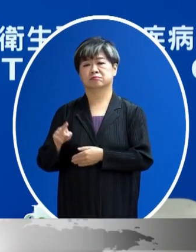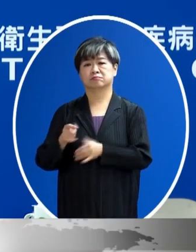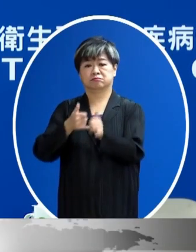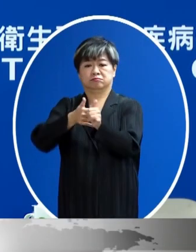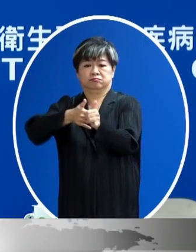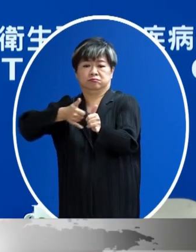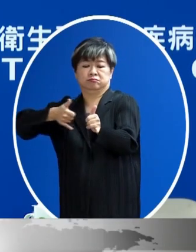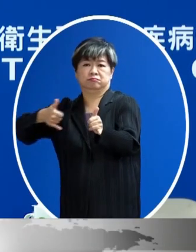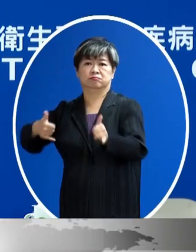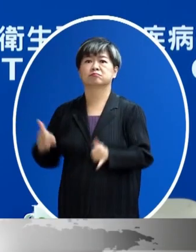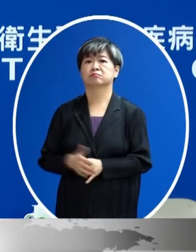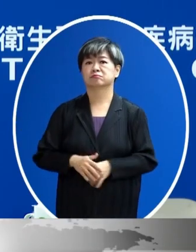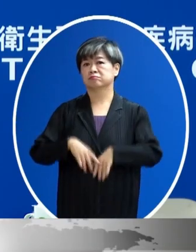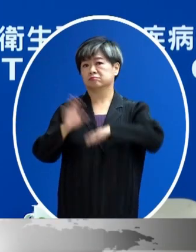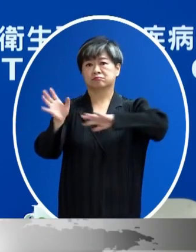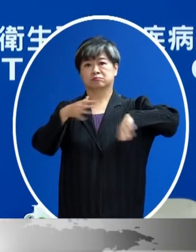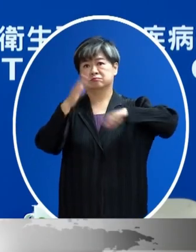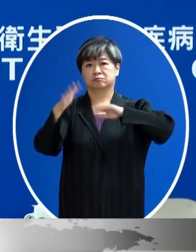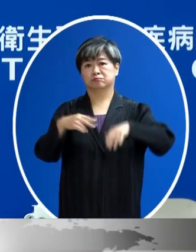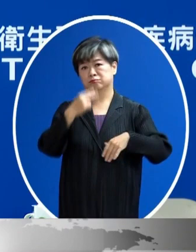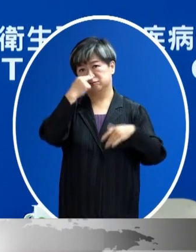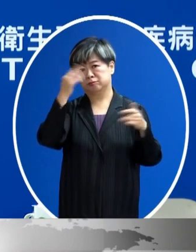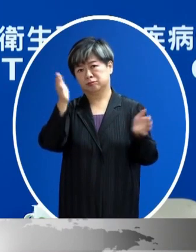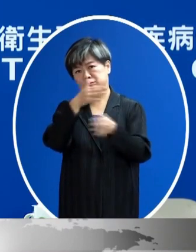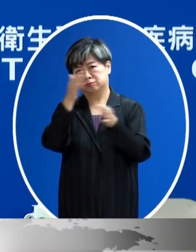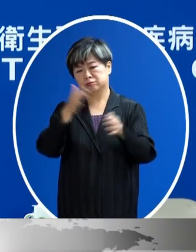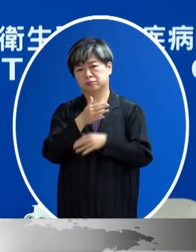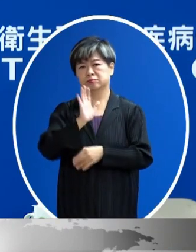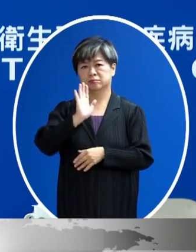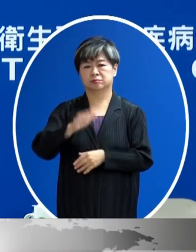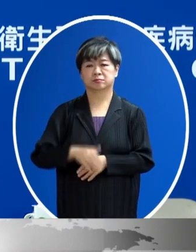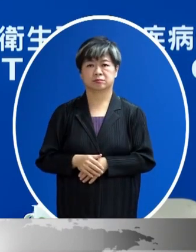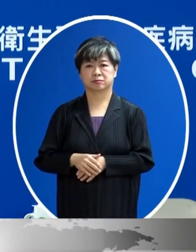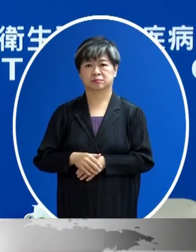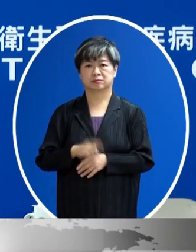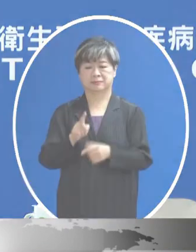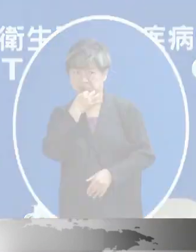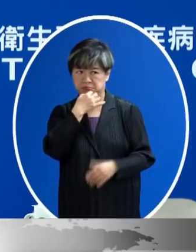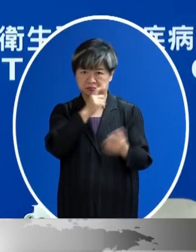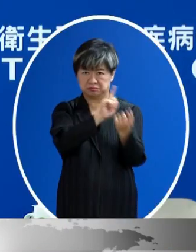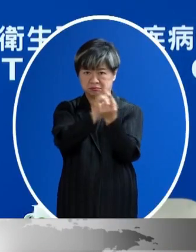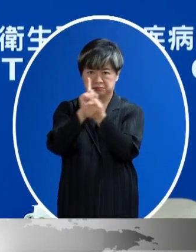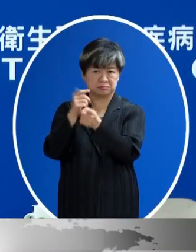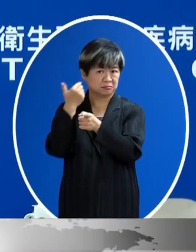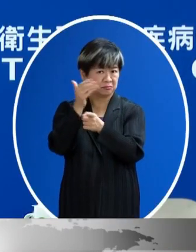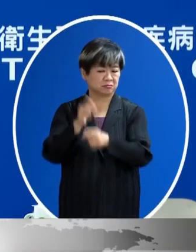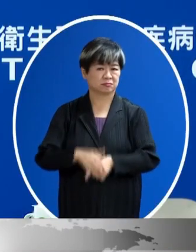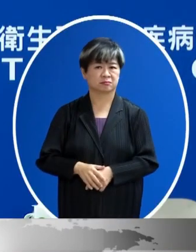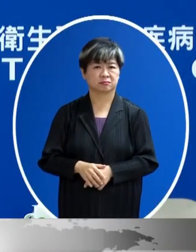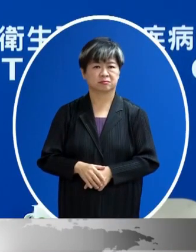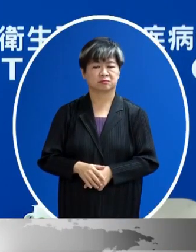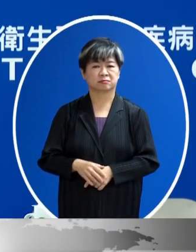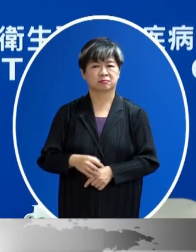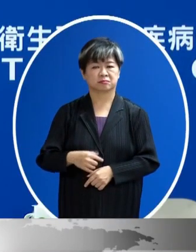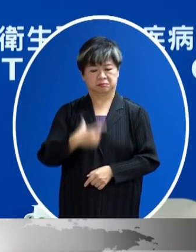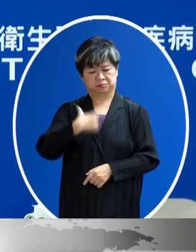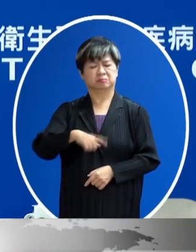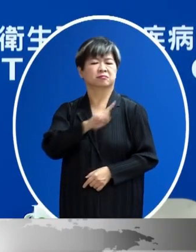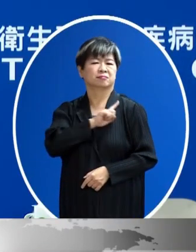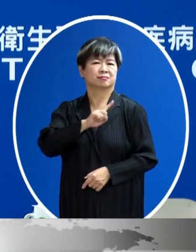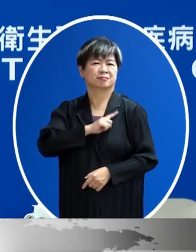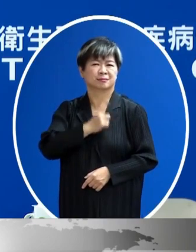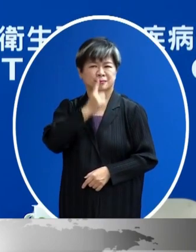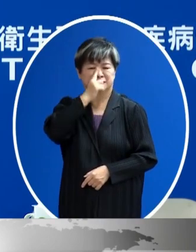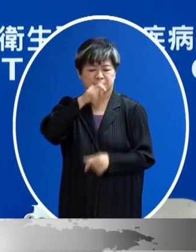are outside or in well-ventilated places. You can just vote in an orderly manner. If you know you are still positive, try not to get too close